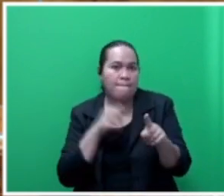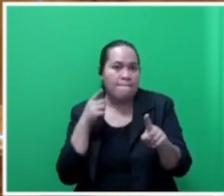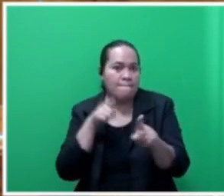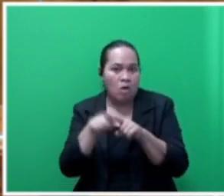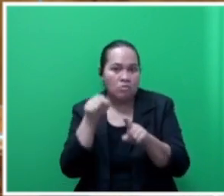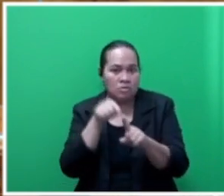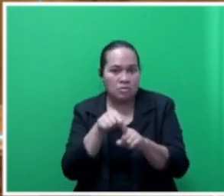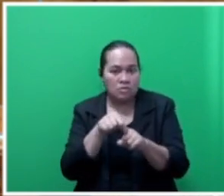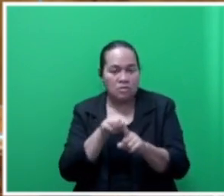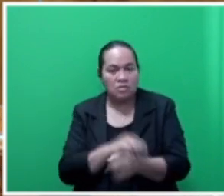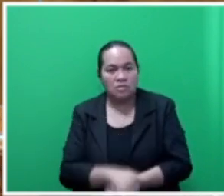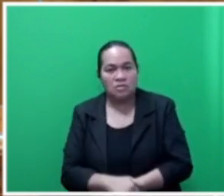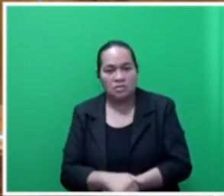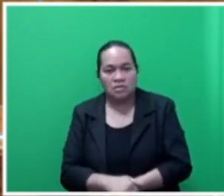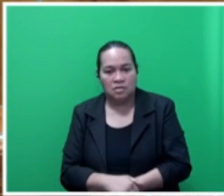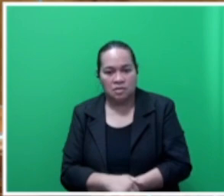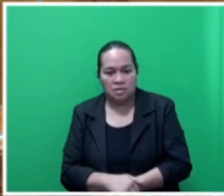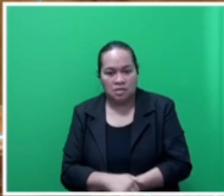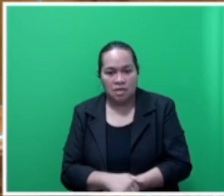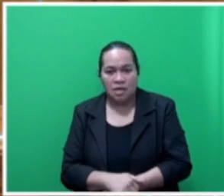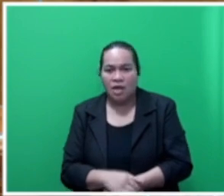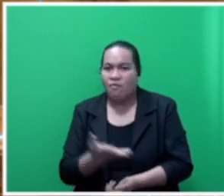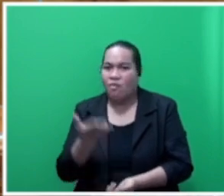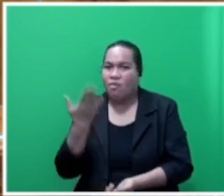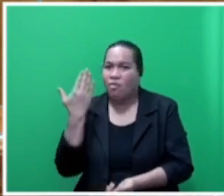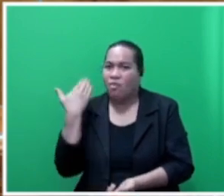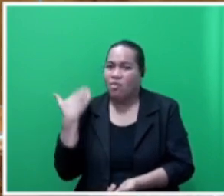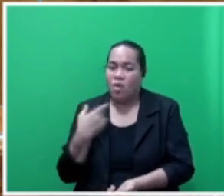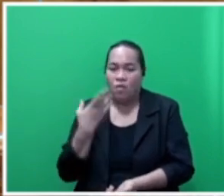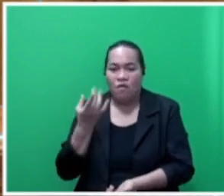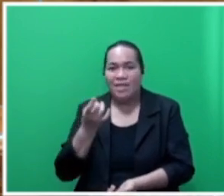during since independence.